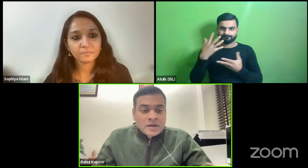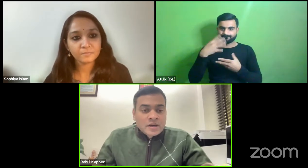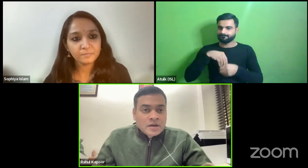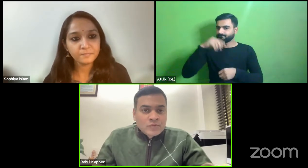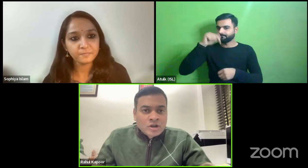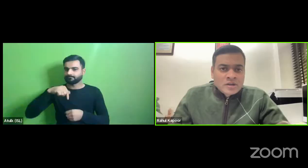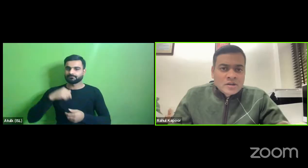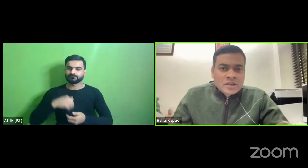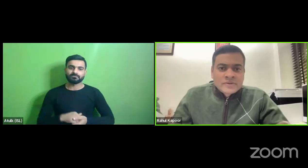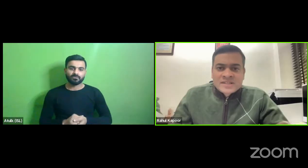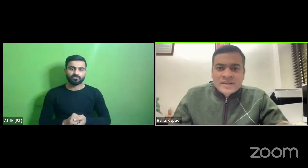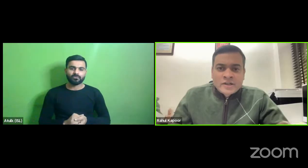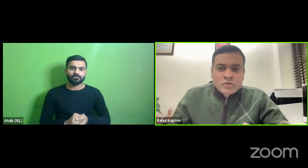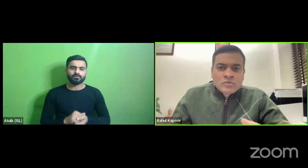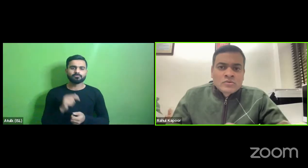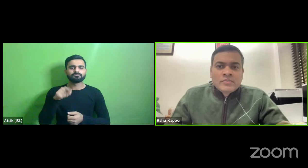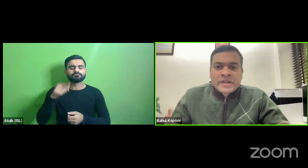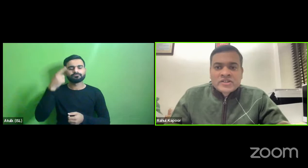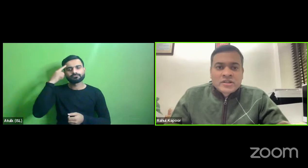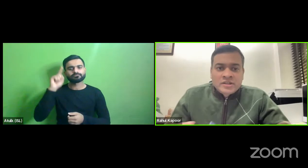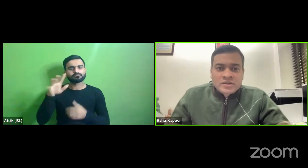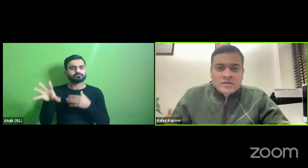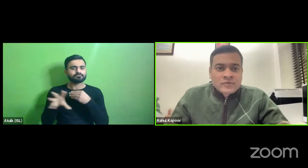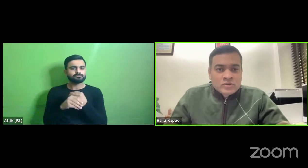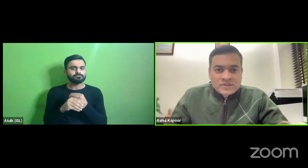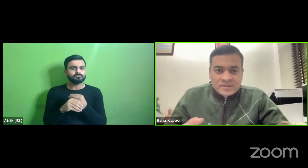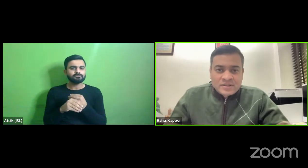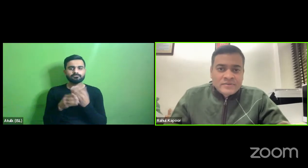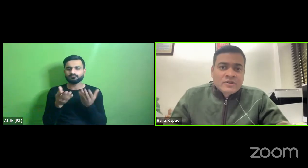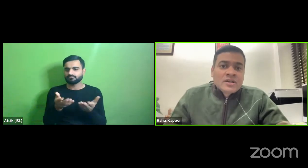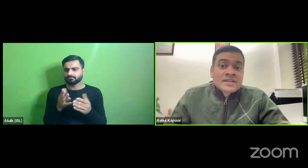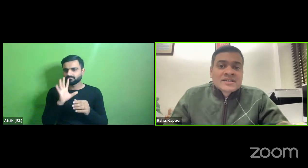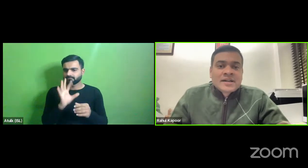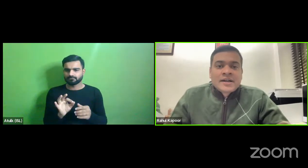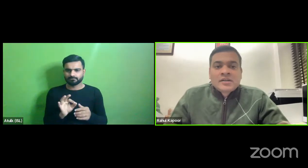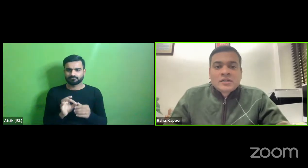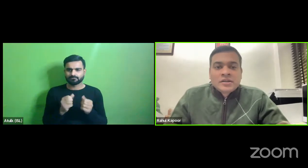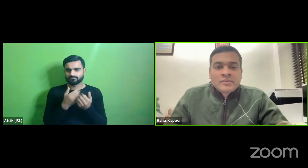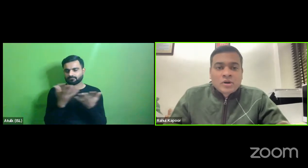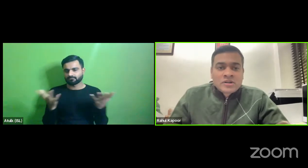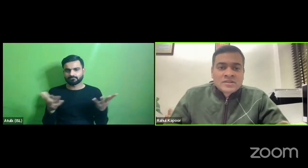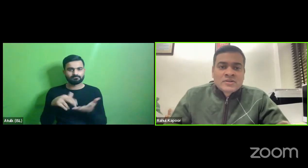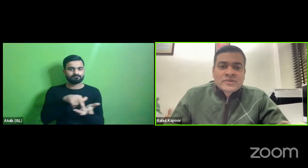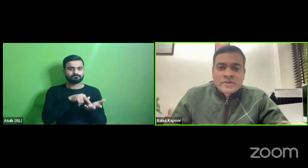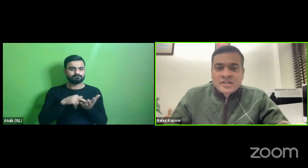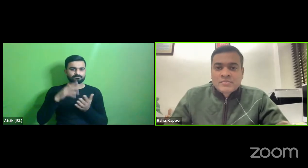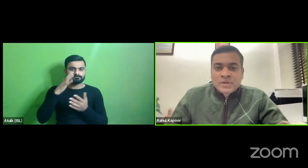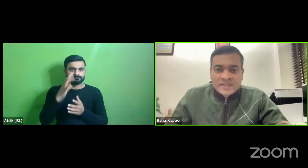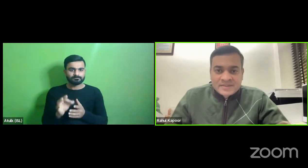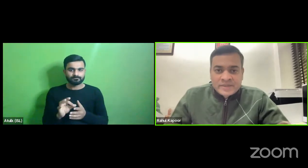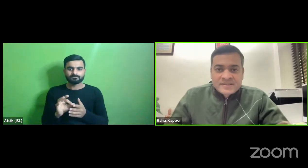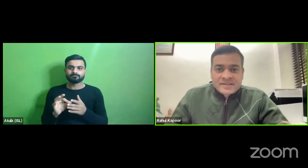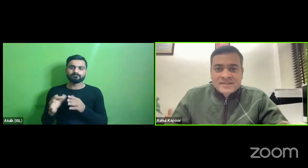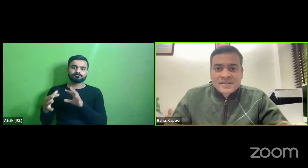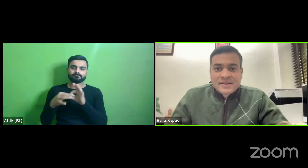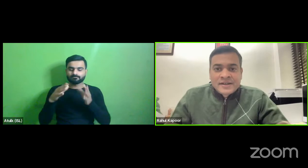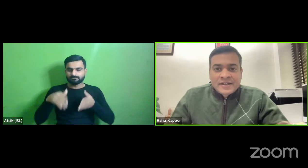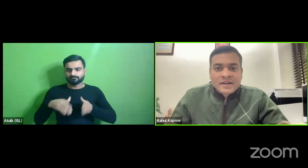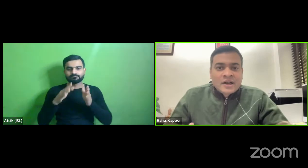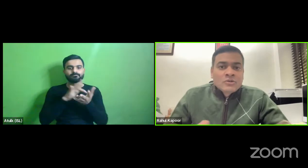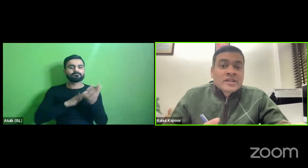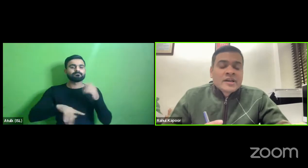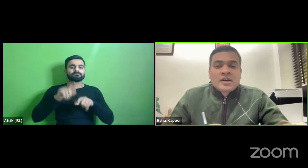what i would just like to mention here of course we all understand the importance of street and public spaces